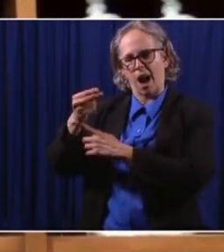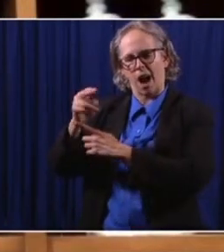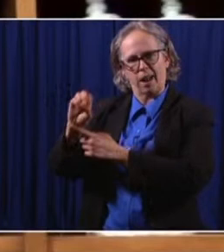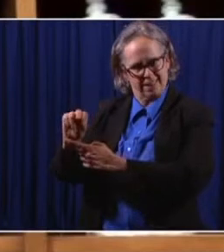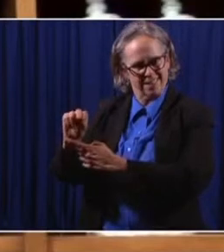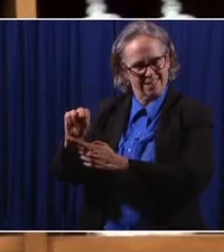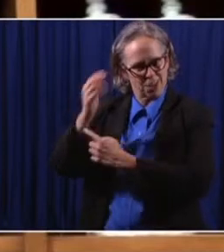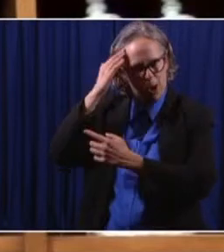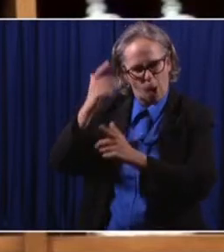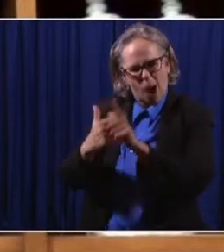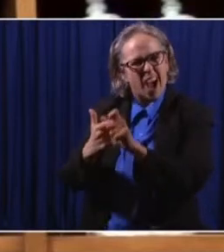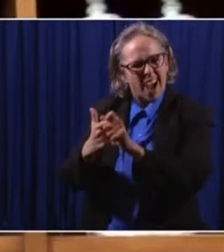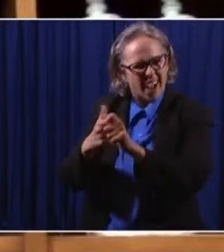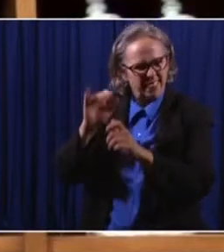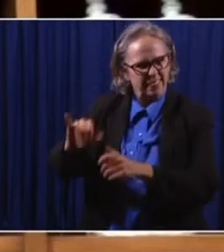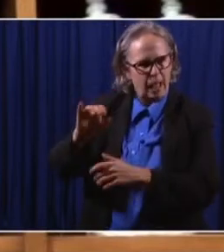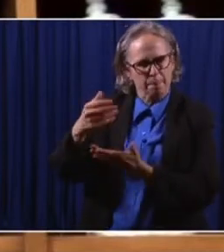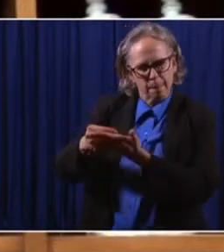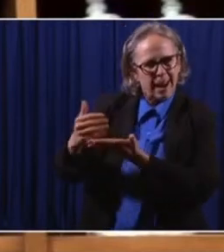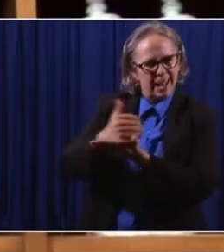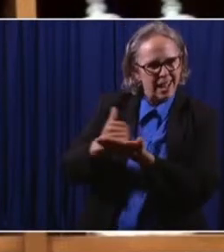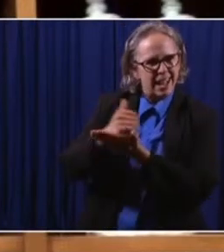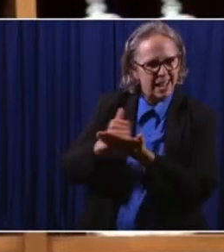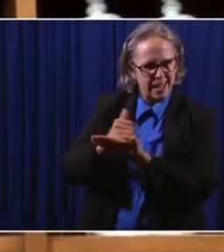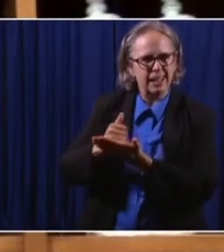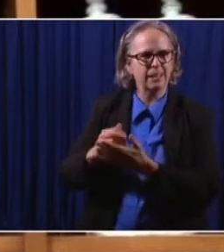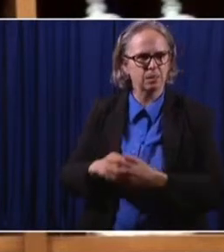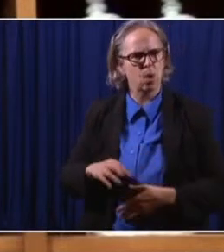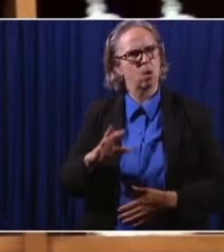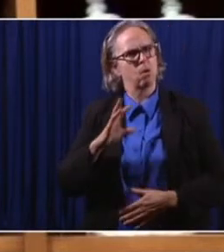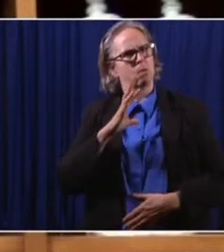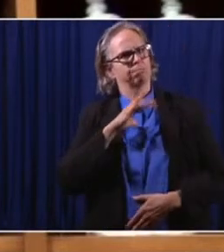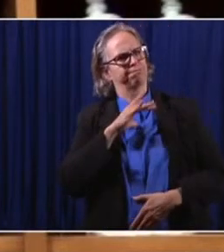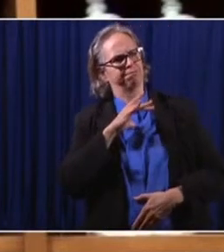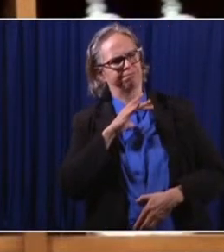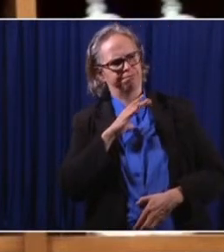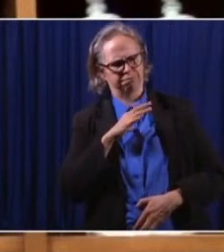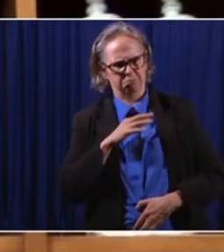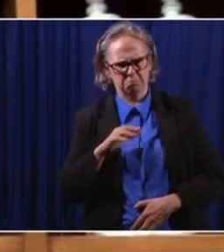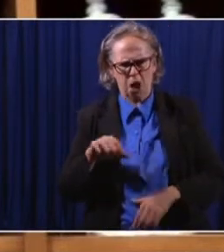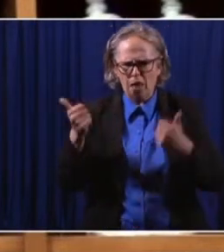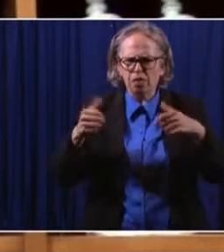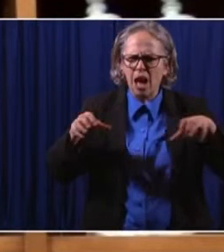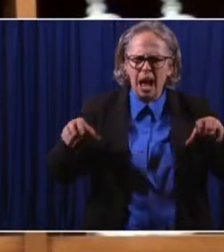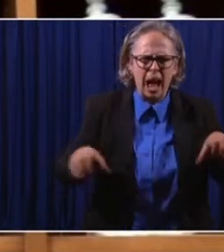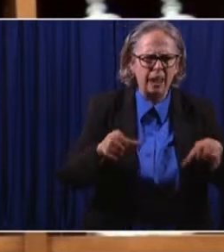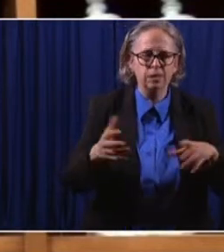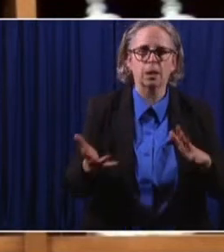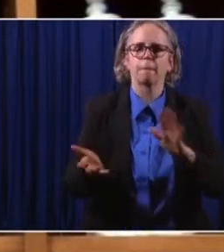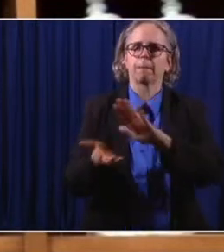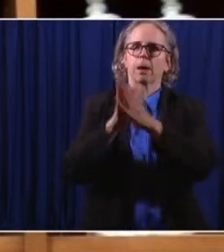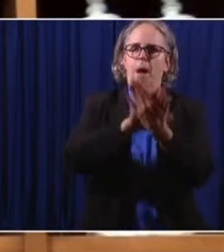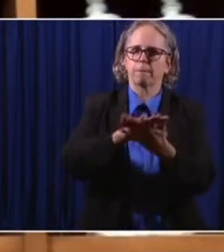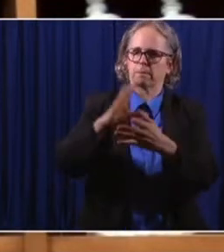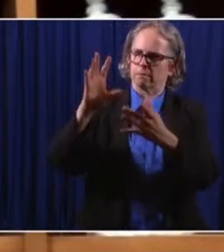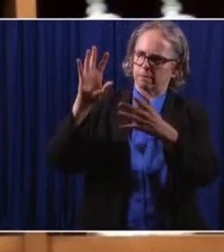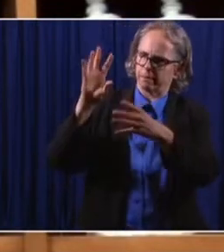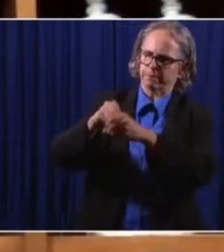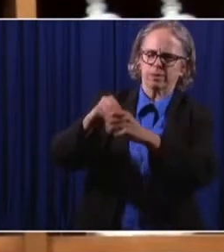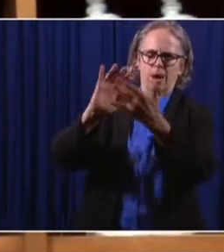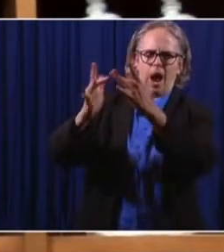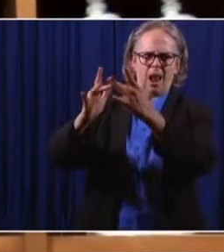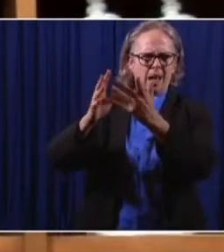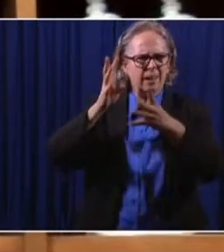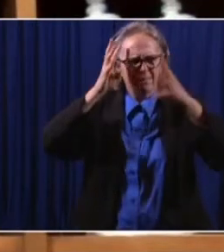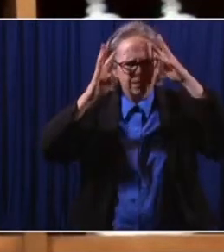but one that I think is utilizing innovation to make the best out of the situation. And not only that, making innovative moves where I think